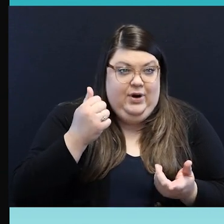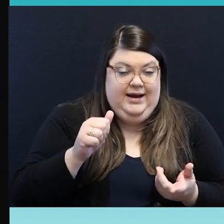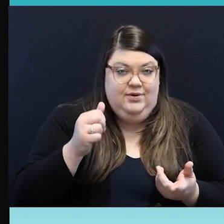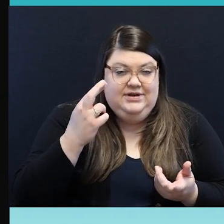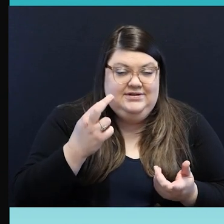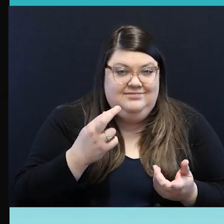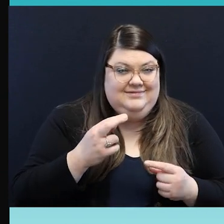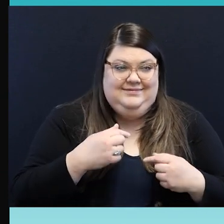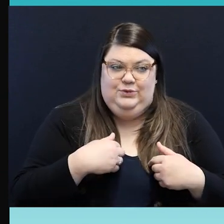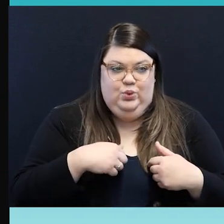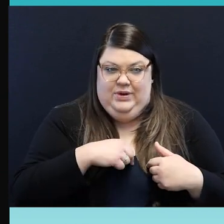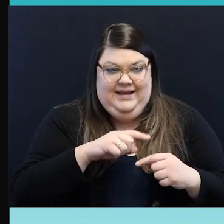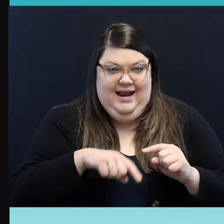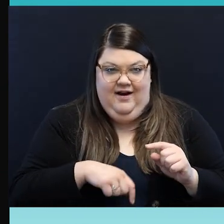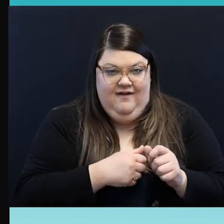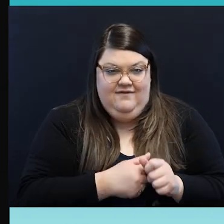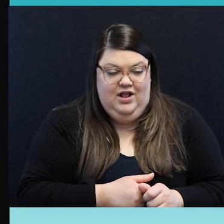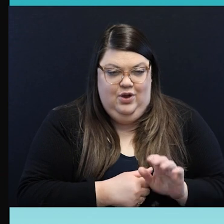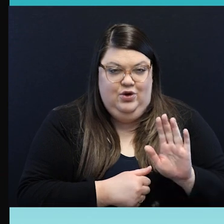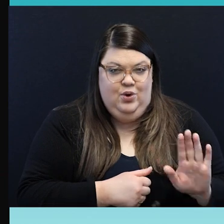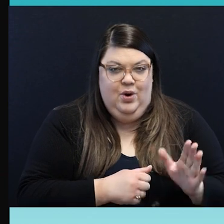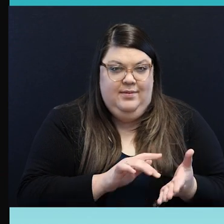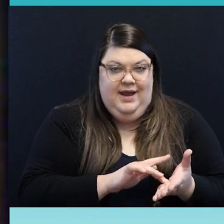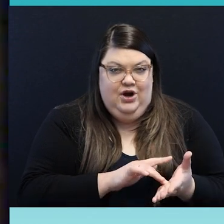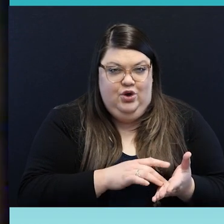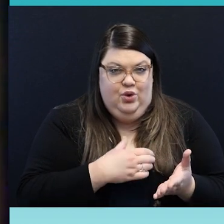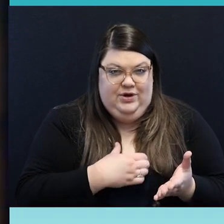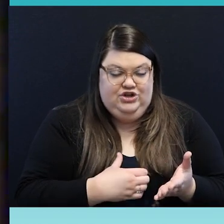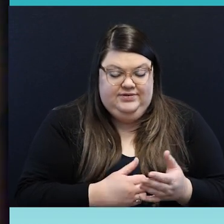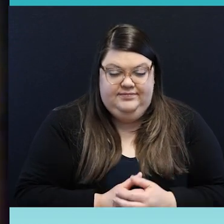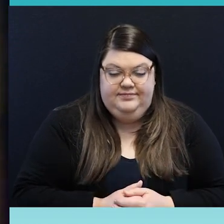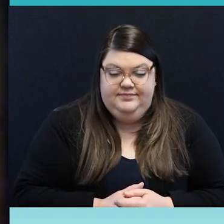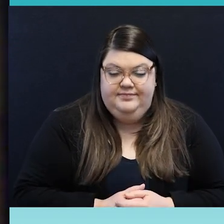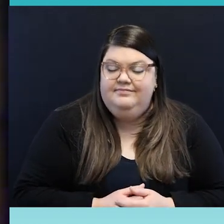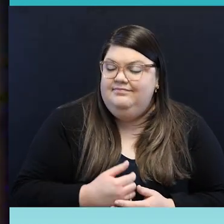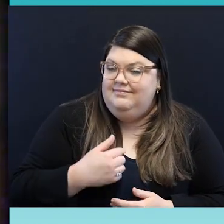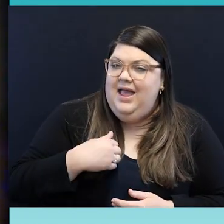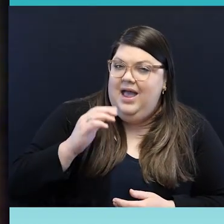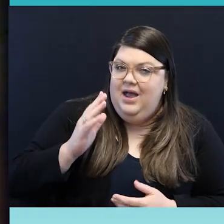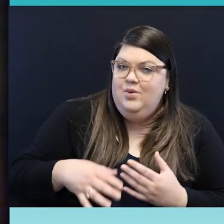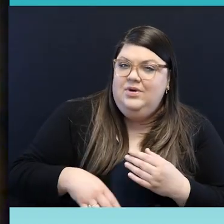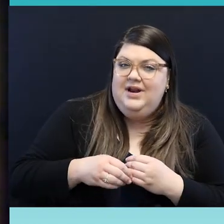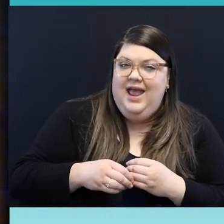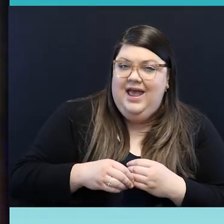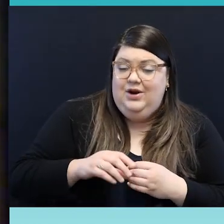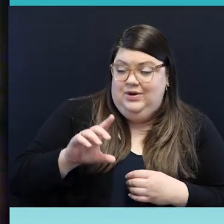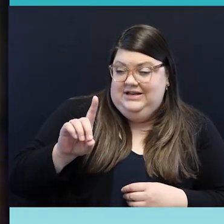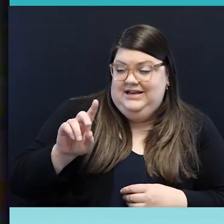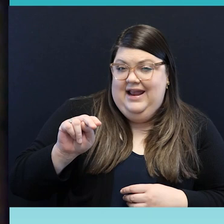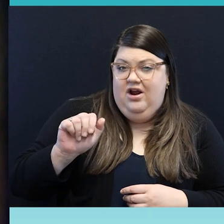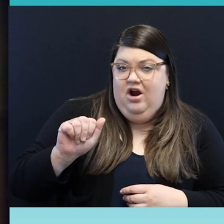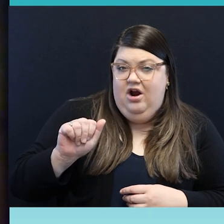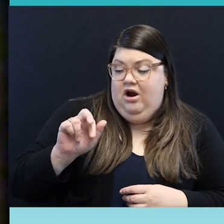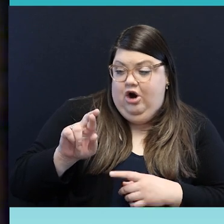follow your medical wishes. I would add that in terms of DNRs not being followed,